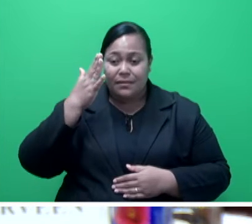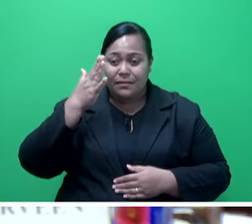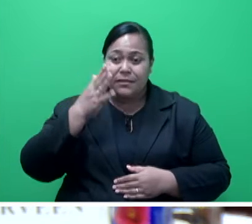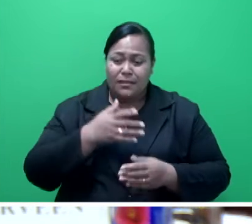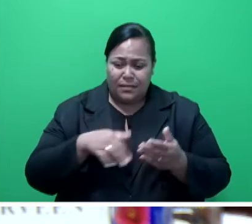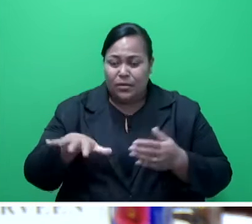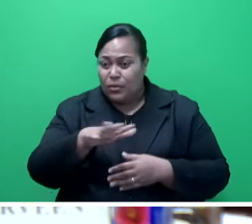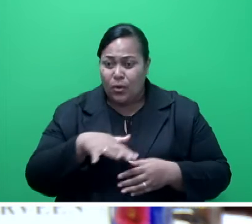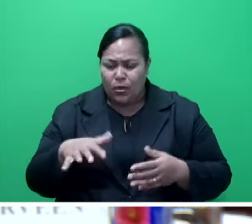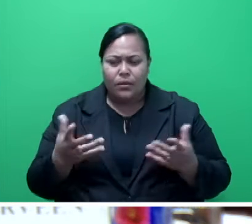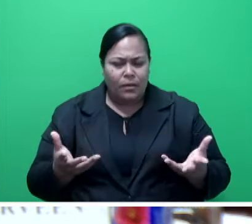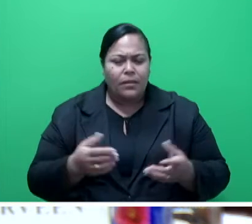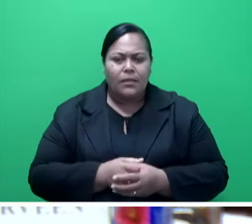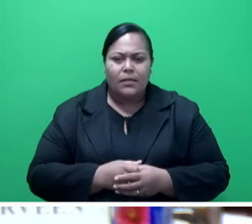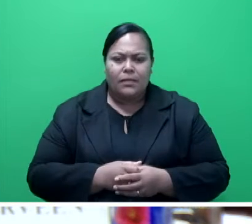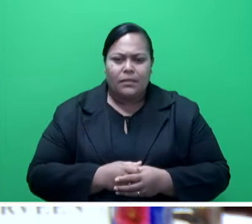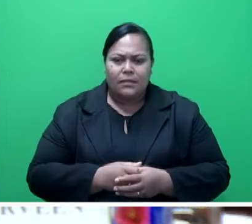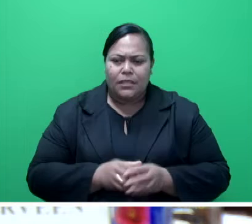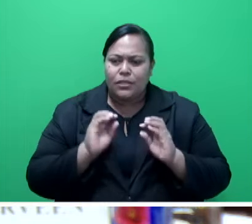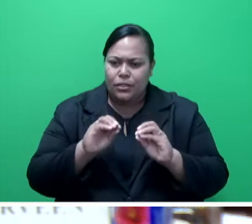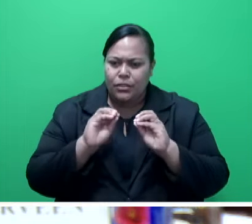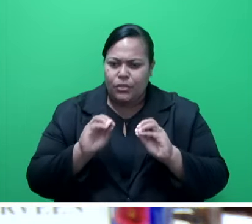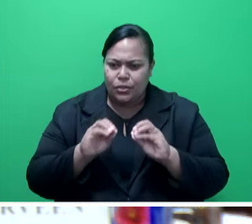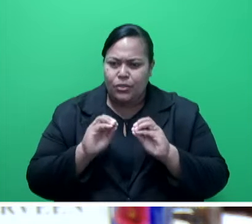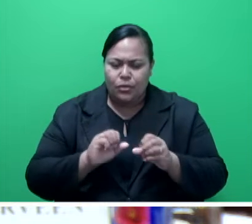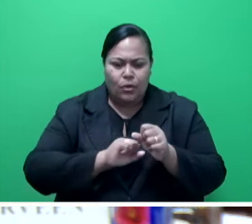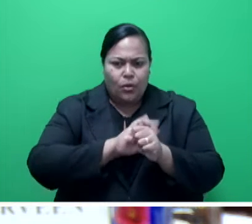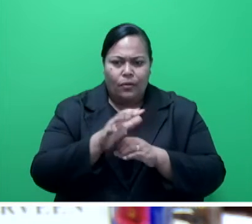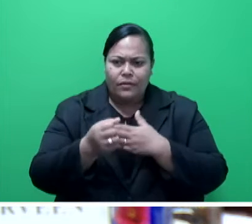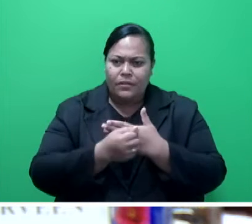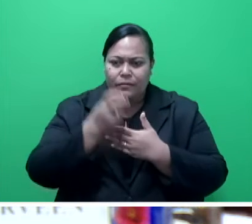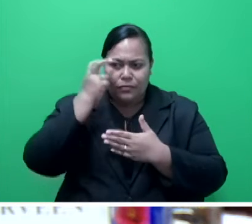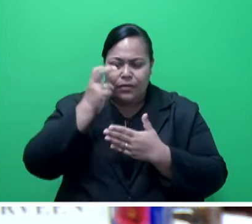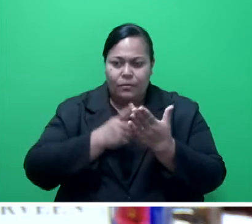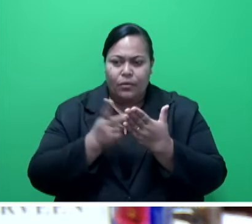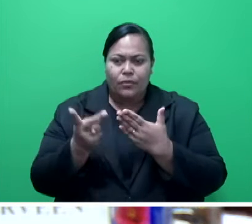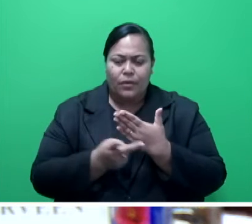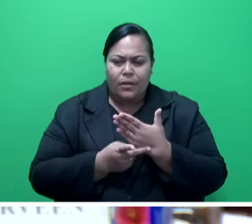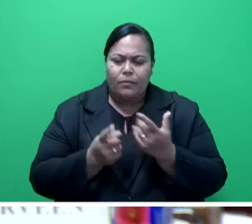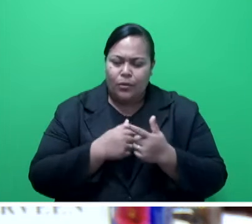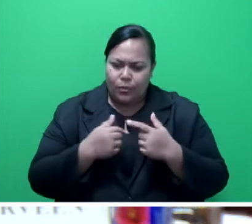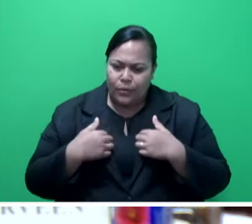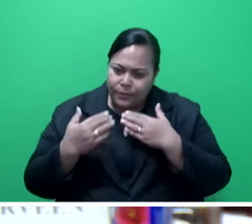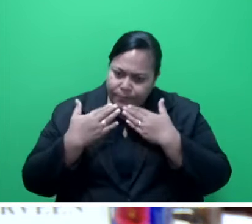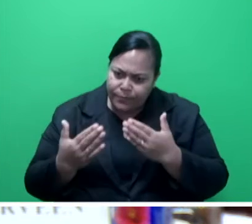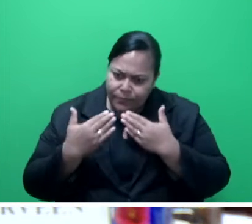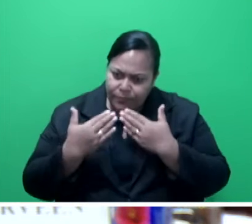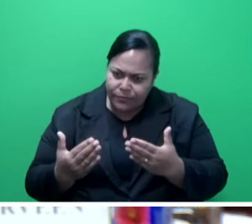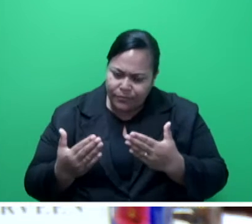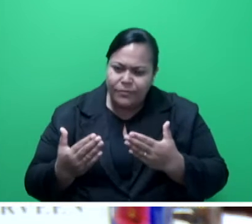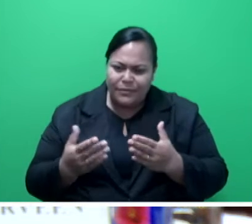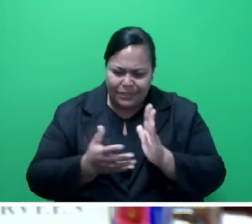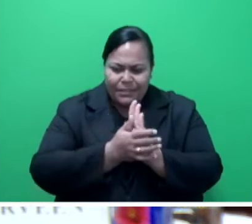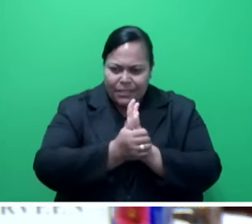rigorous COVID-safe reopening training programs. We are very grateful to the competent international